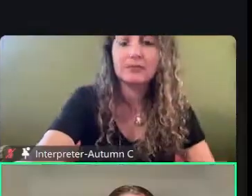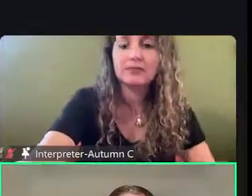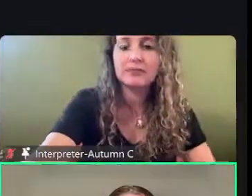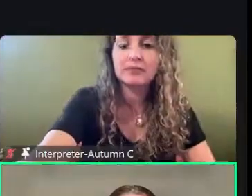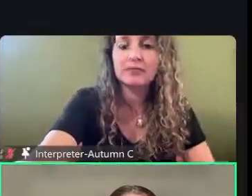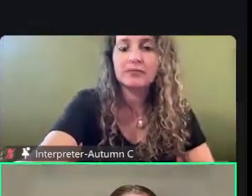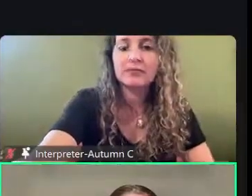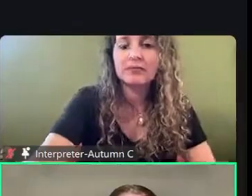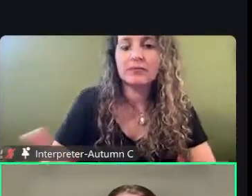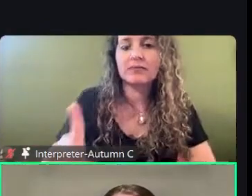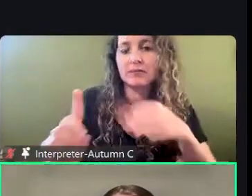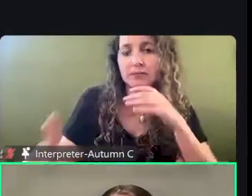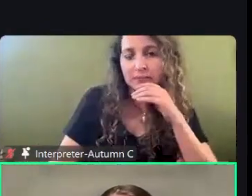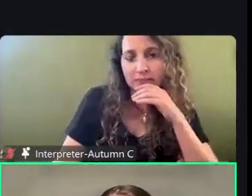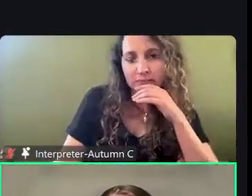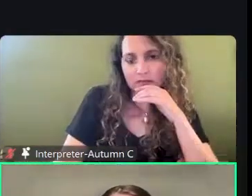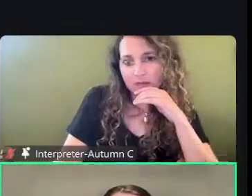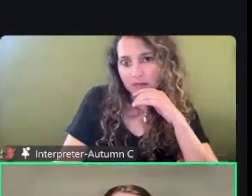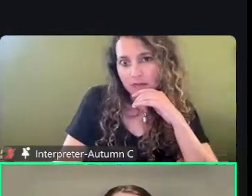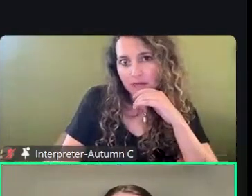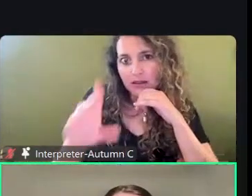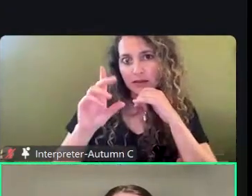Thank you so much.